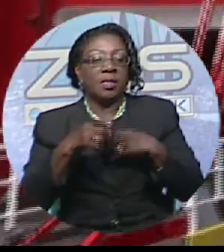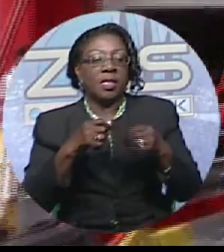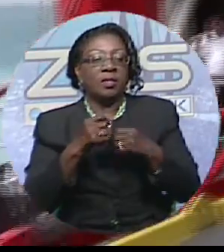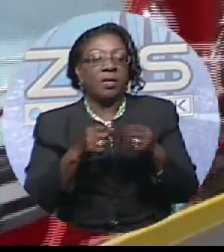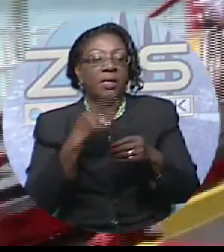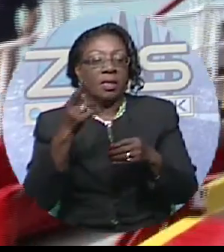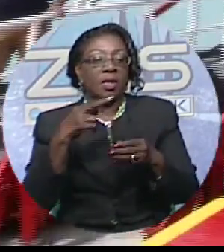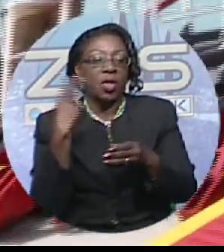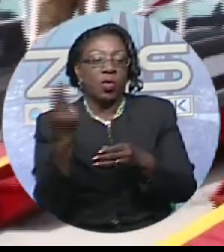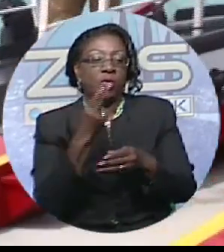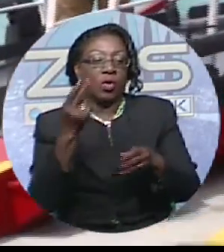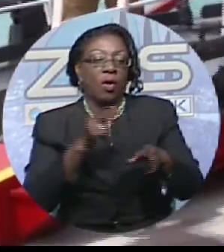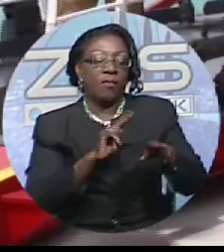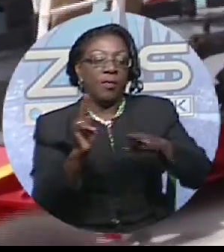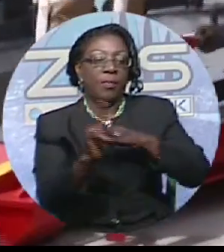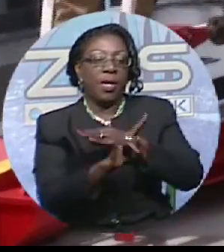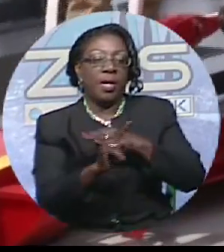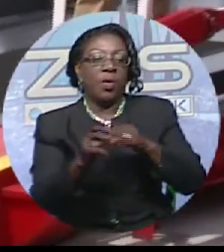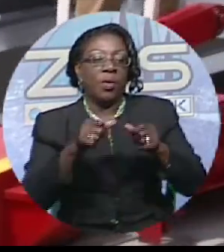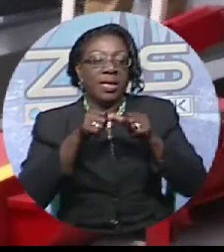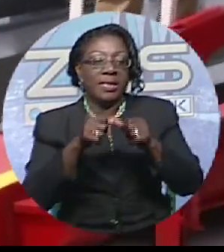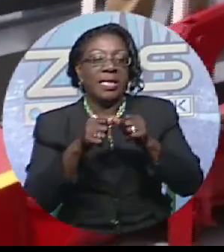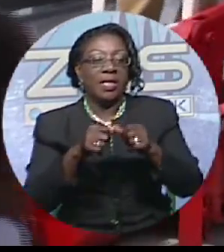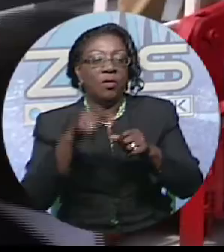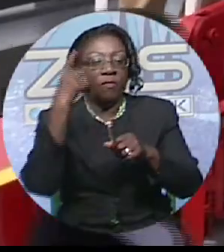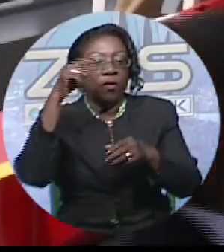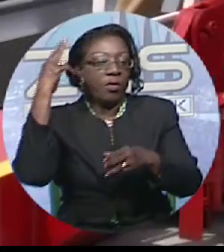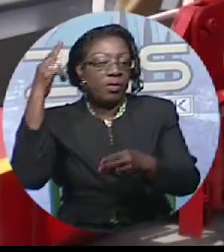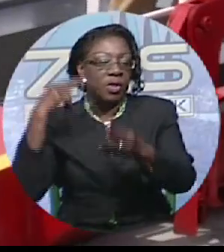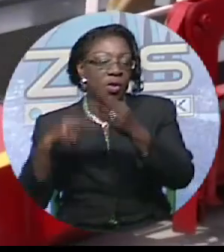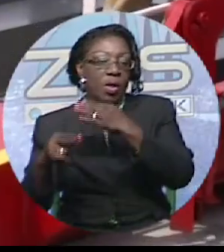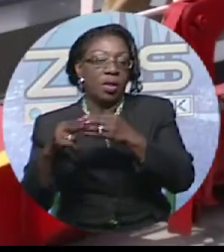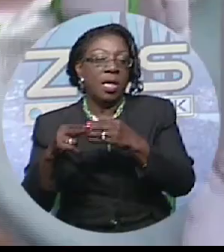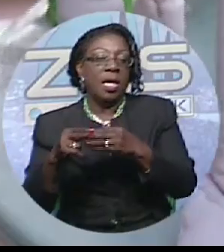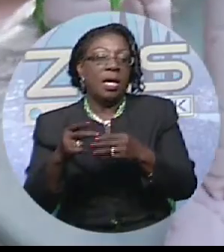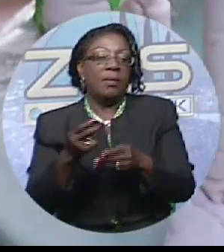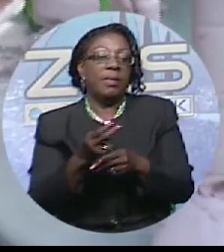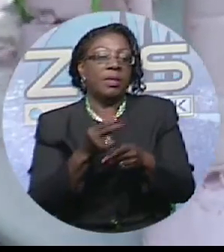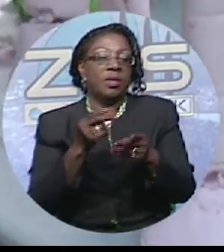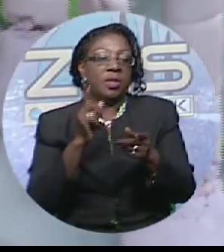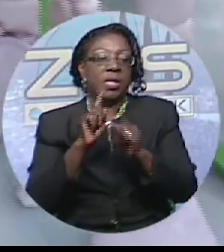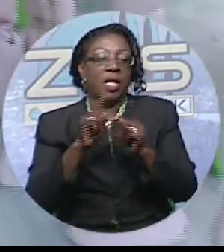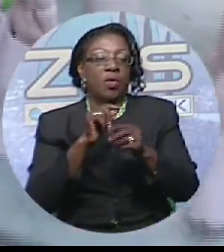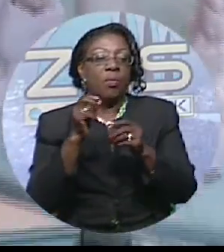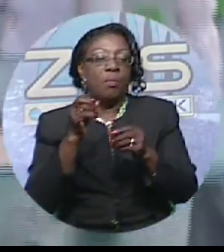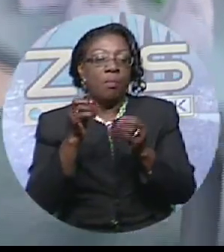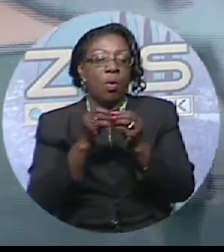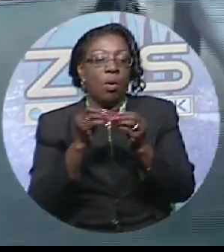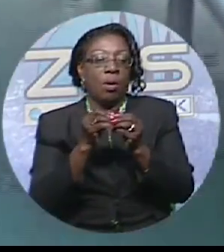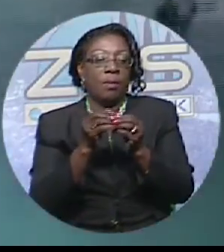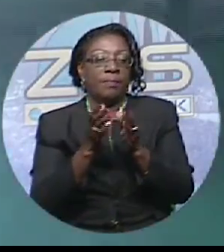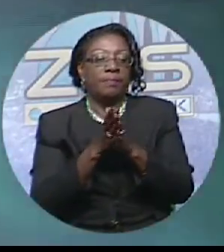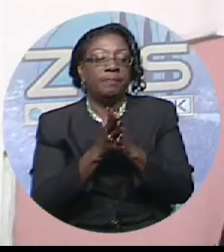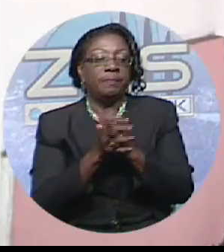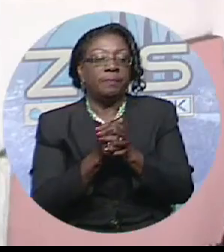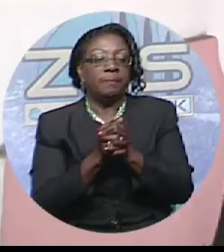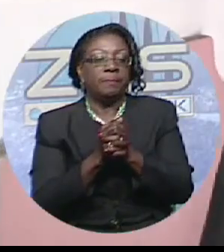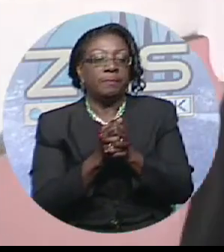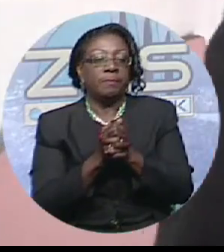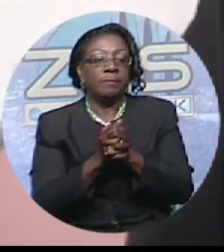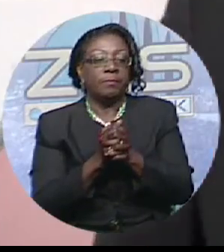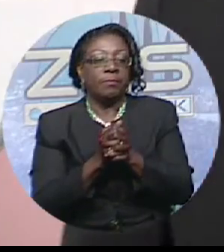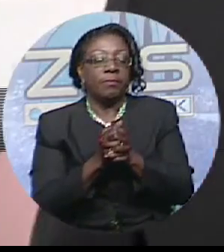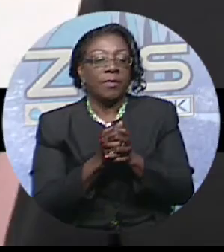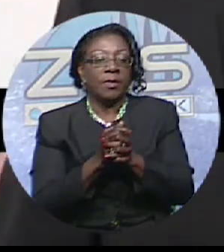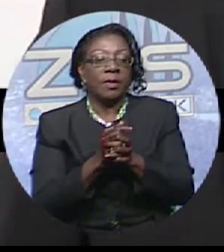the use of the pier will continue for the resort and the wider community. We'll keep you up to date on that story. The vessel